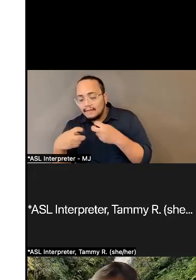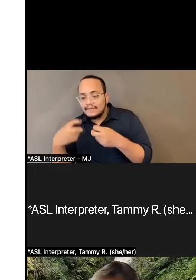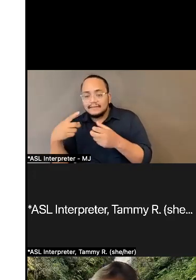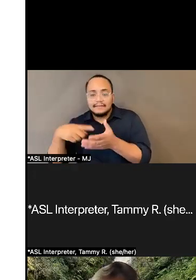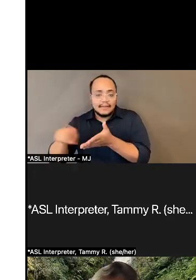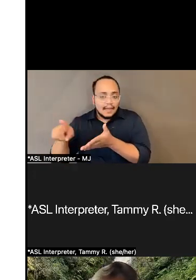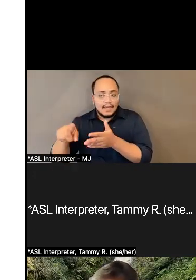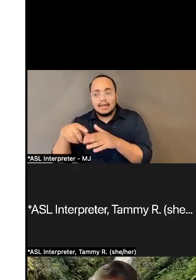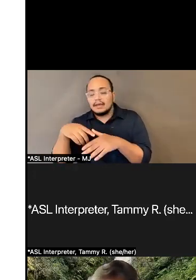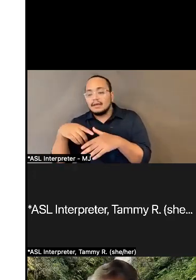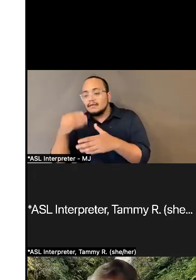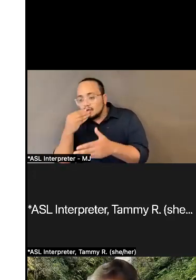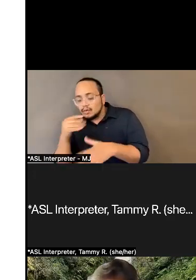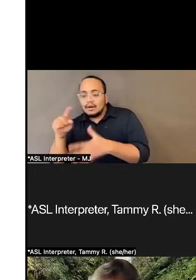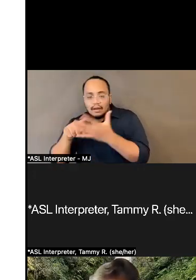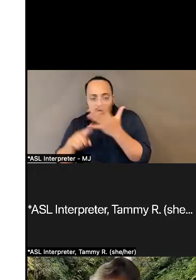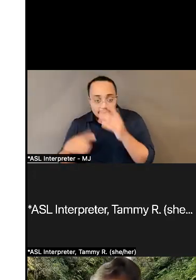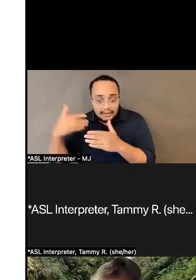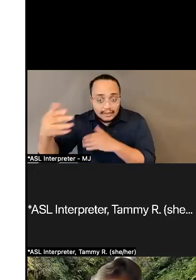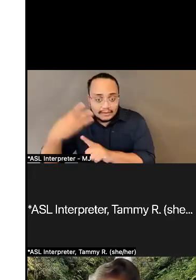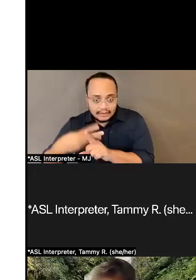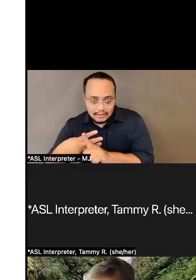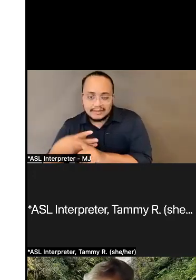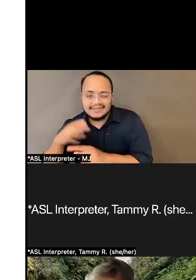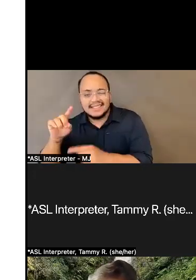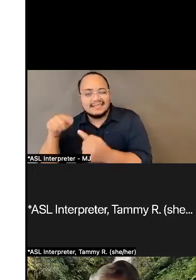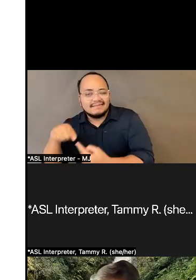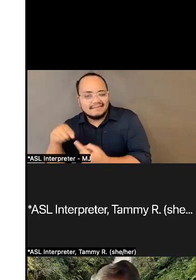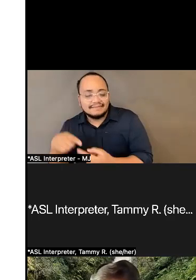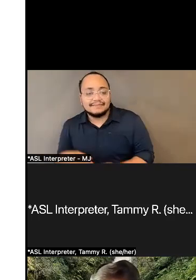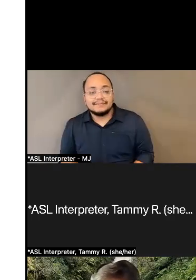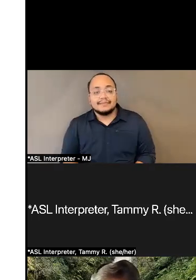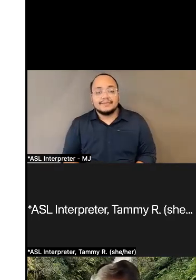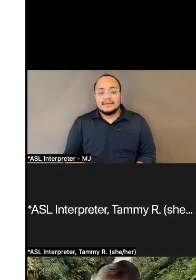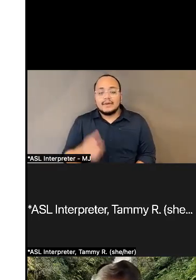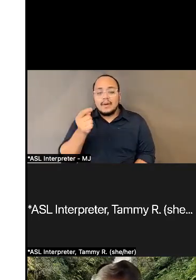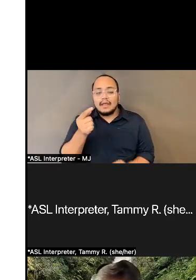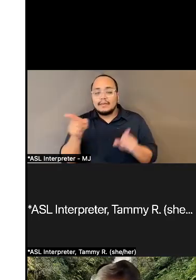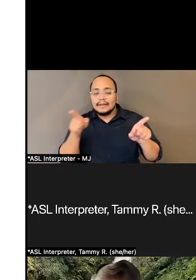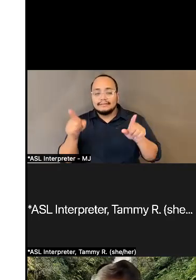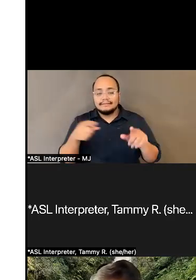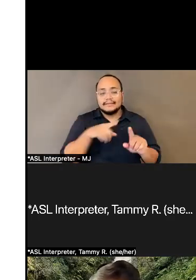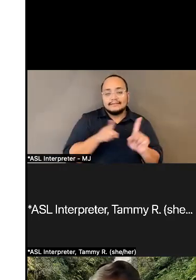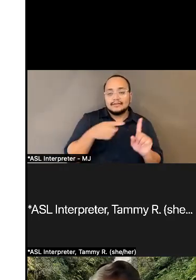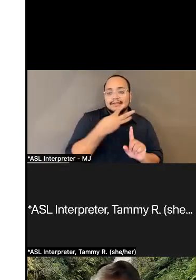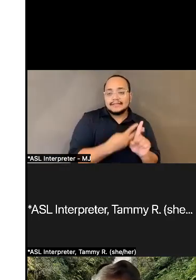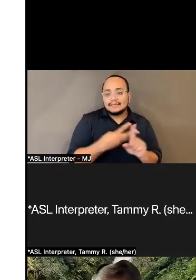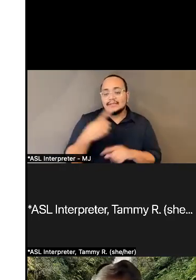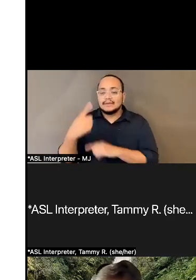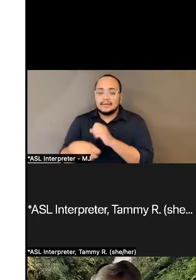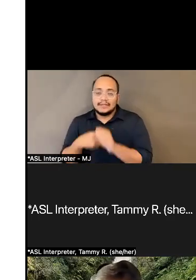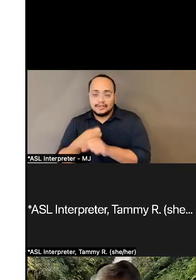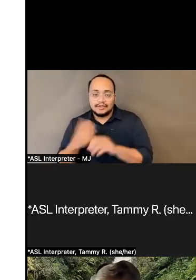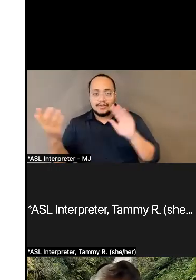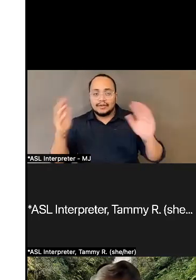making ends meet in the coming 6 months. So somewhat different outcomes than what we saw